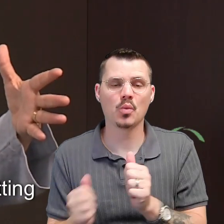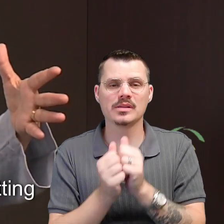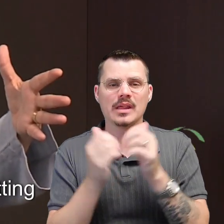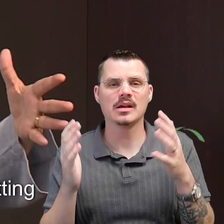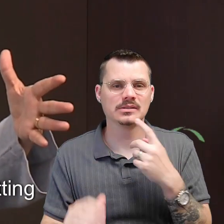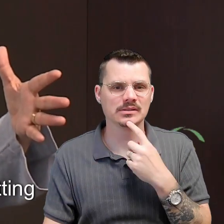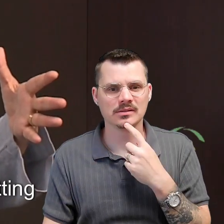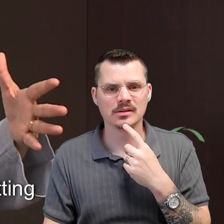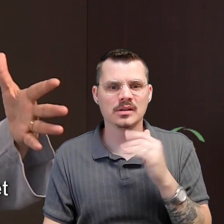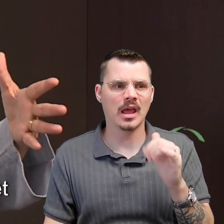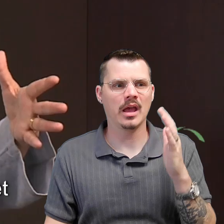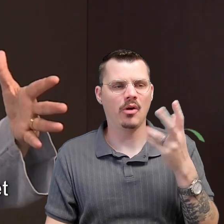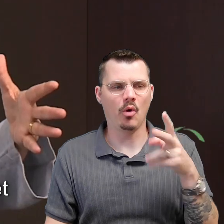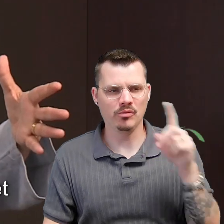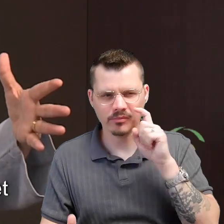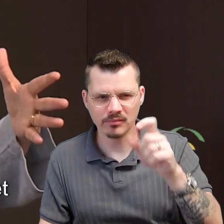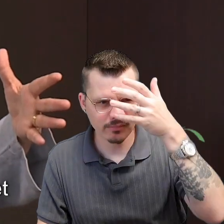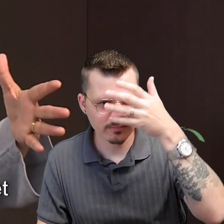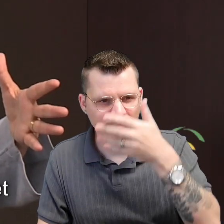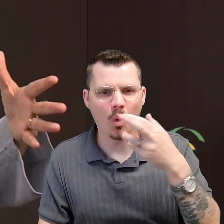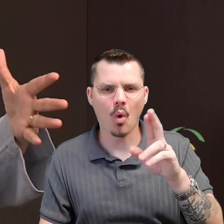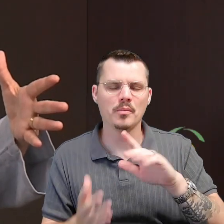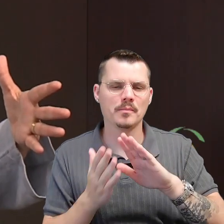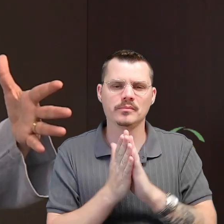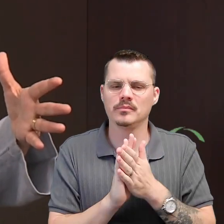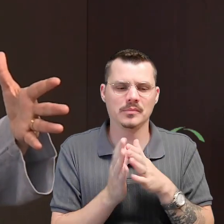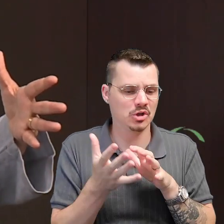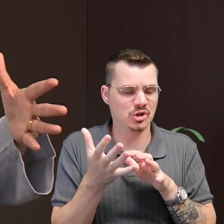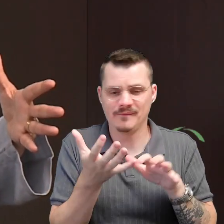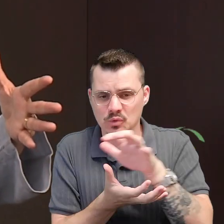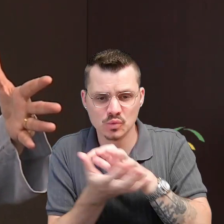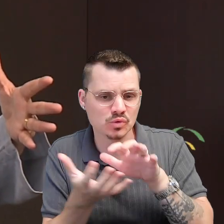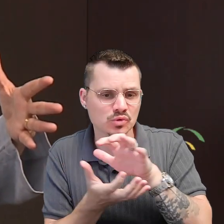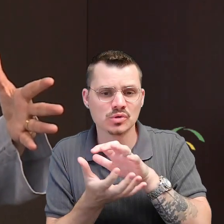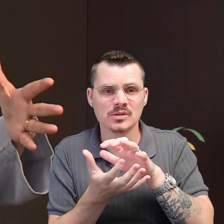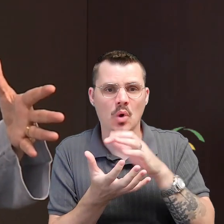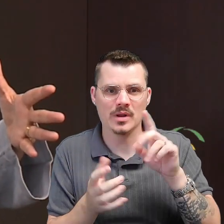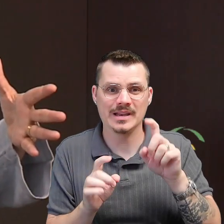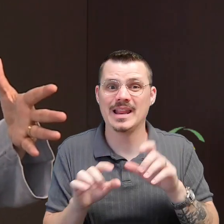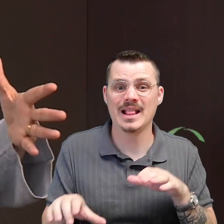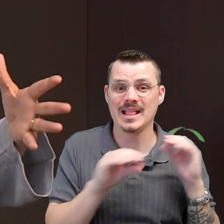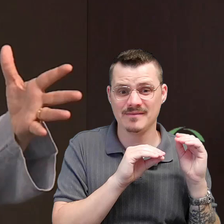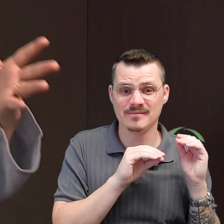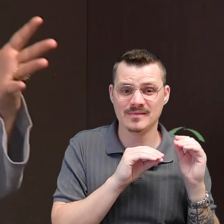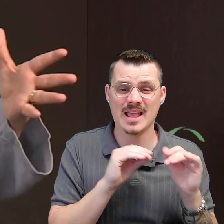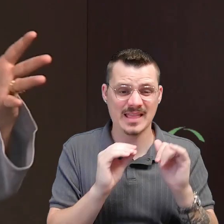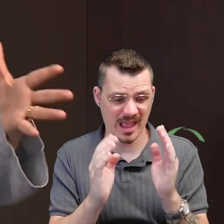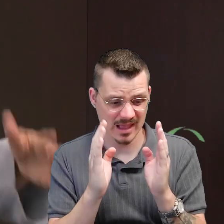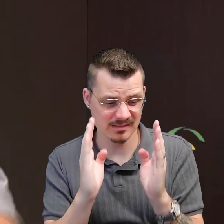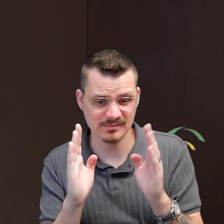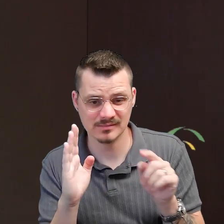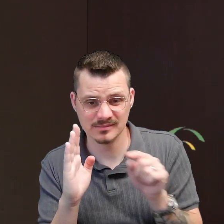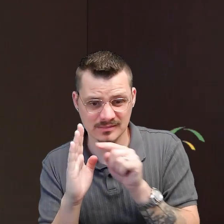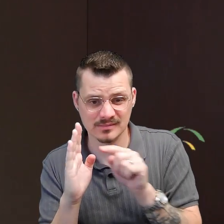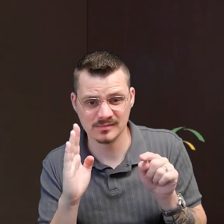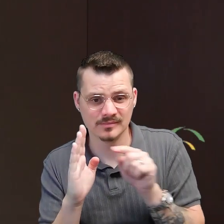without saying, without getting that look and without starting to get confused and need to leave, that's